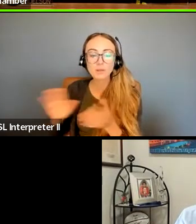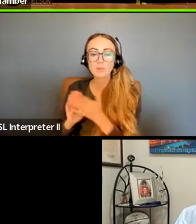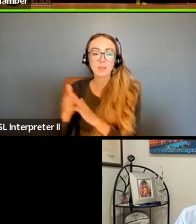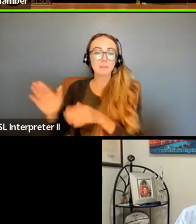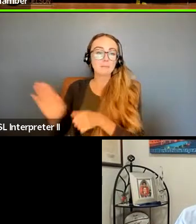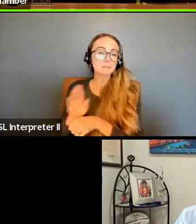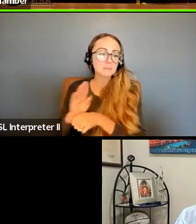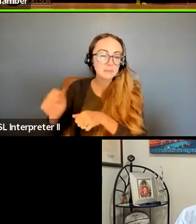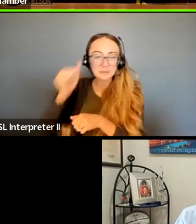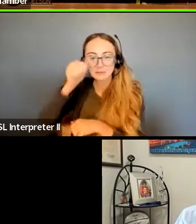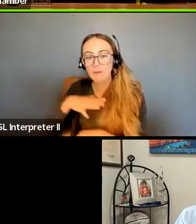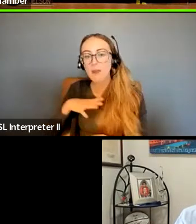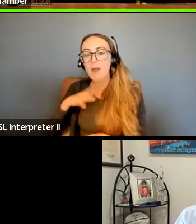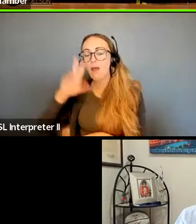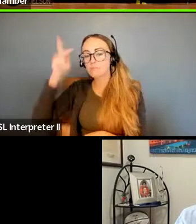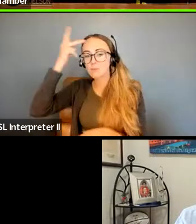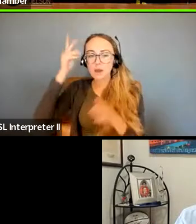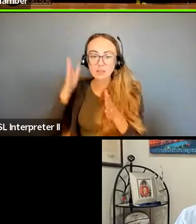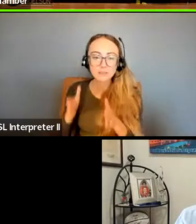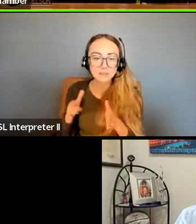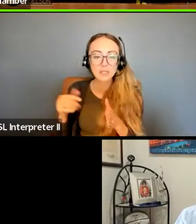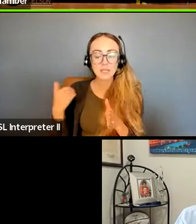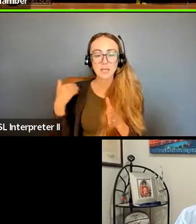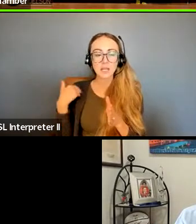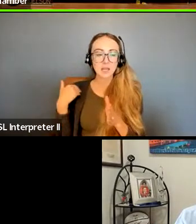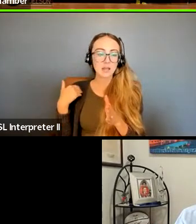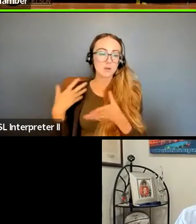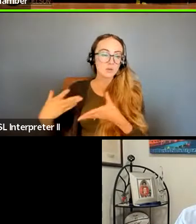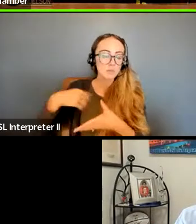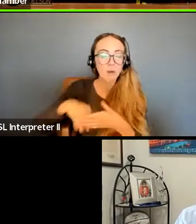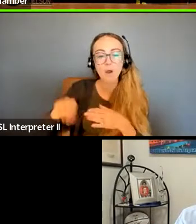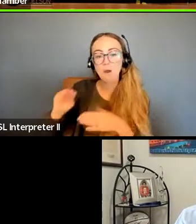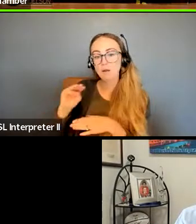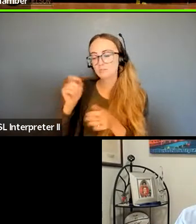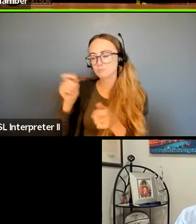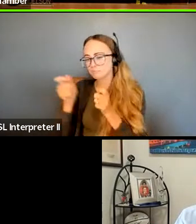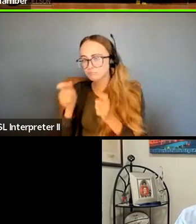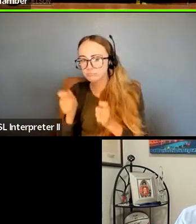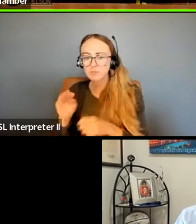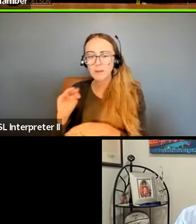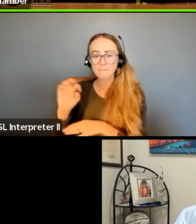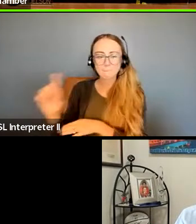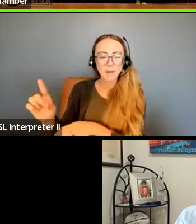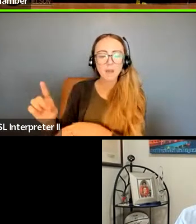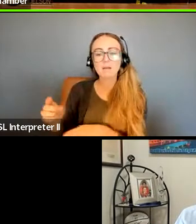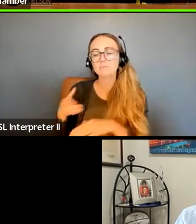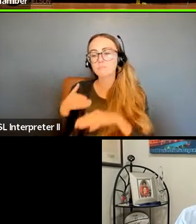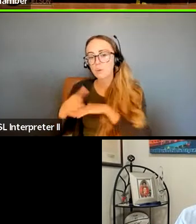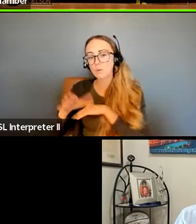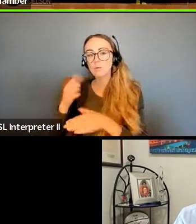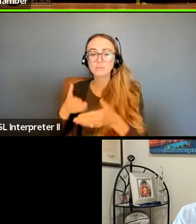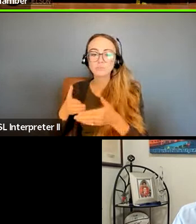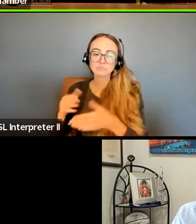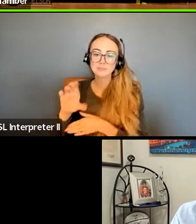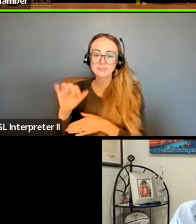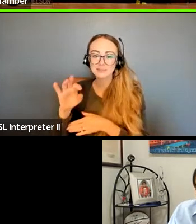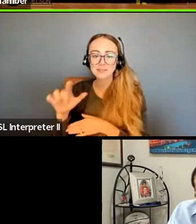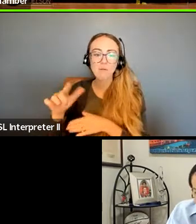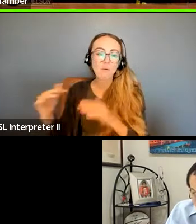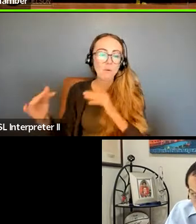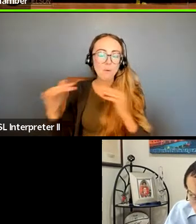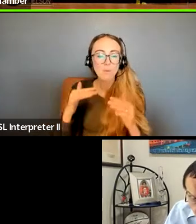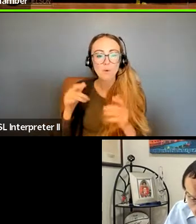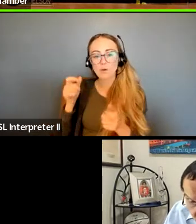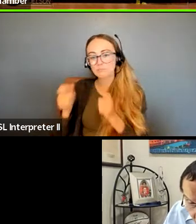politician. He had a large role in shaping Maryland post-Civil War reconstruction efforts.